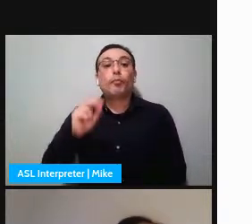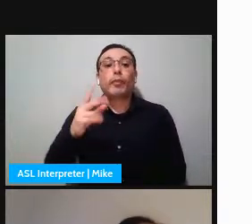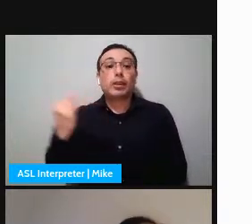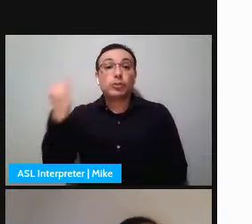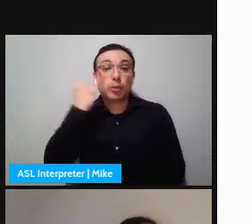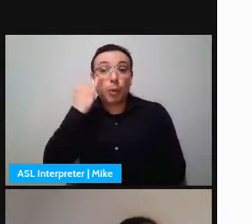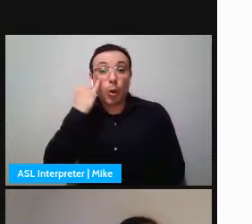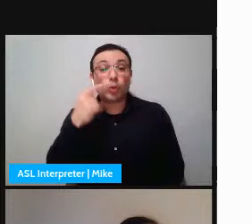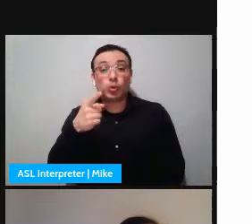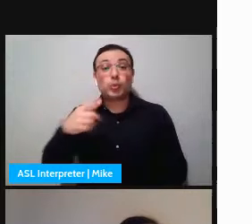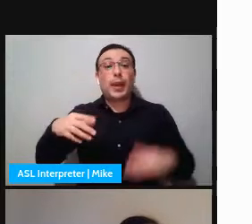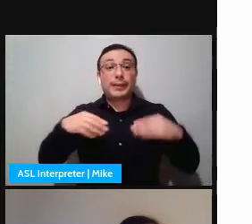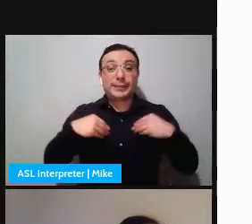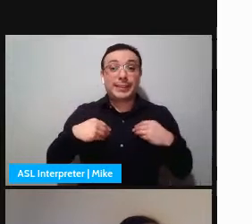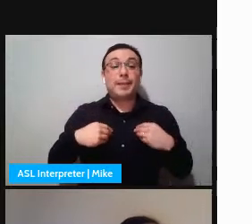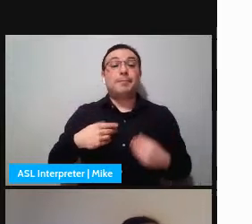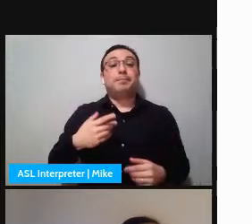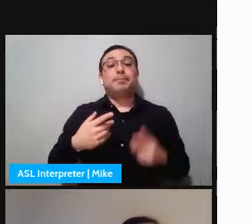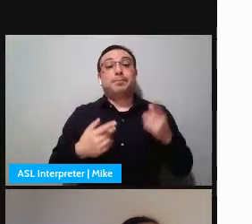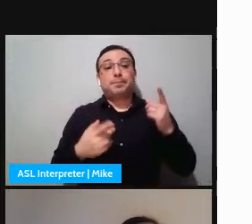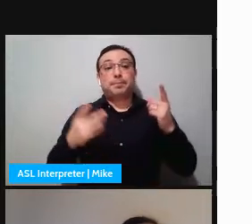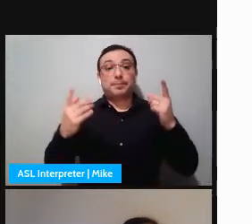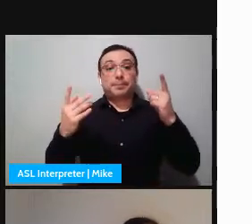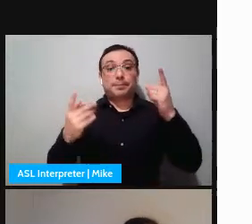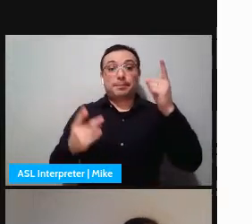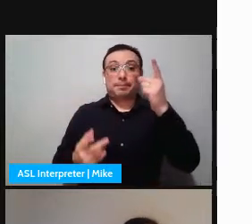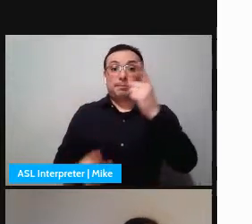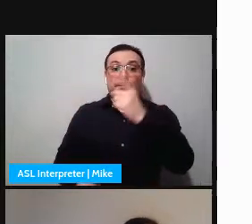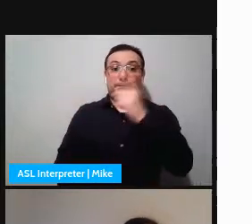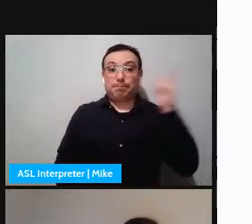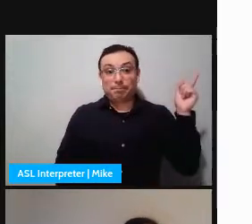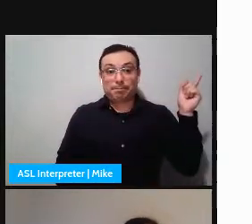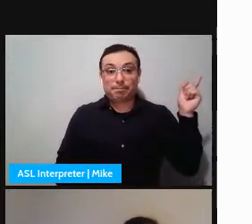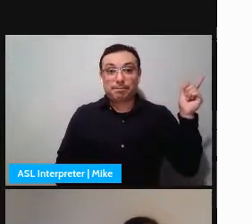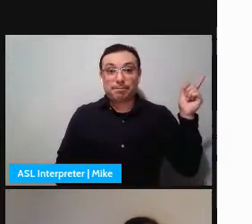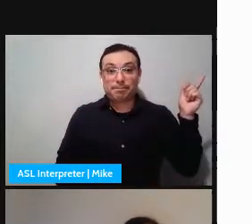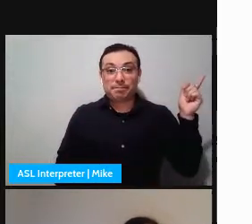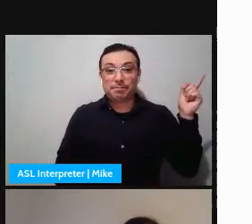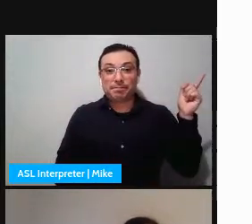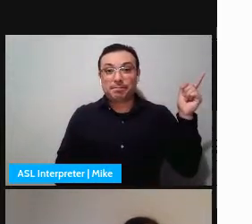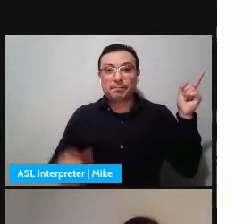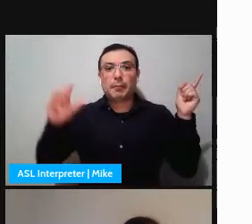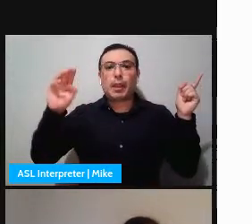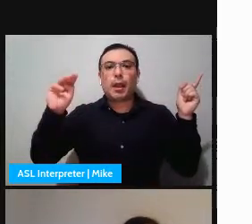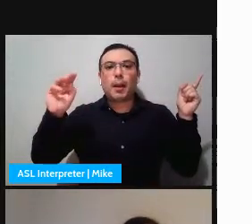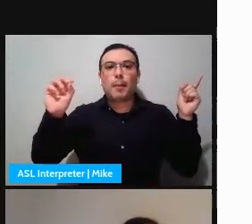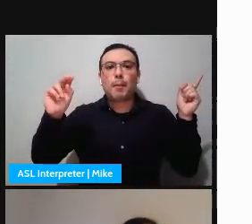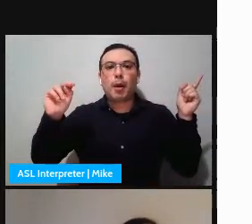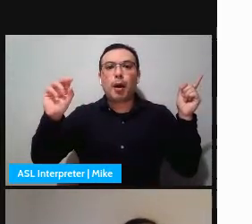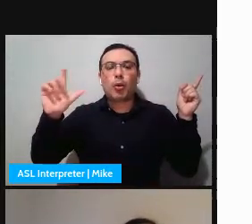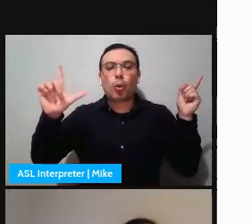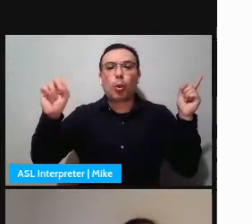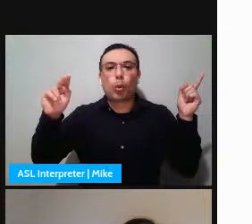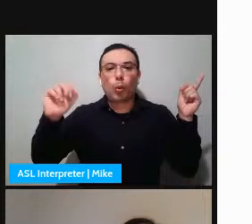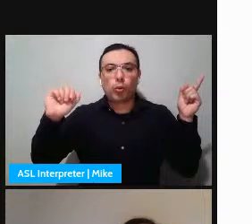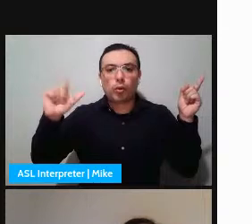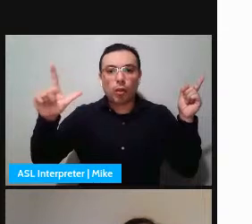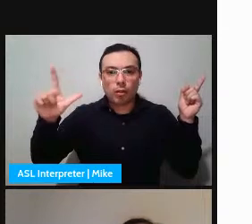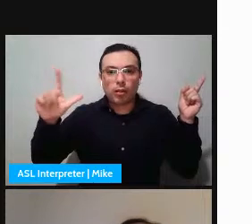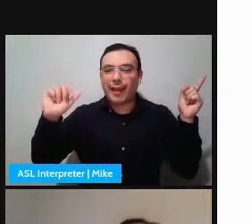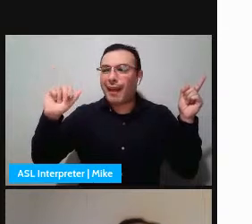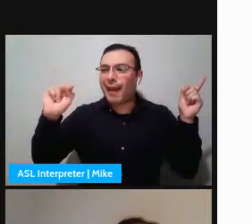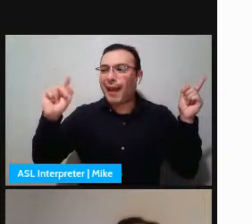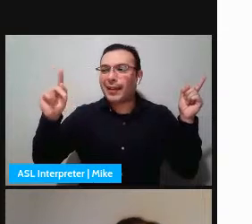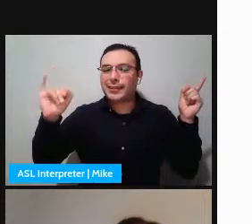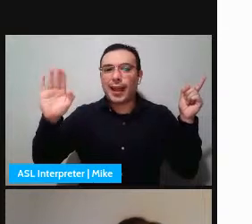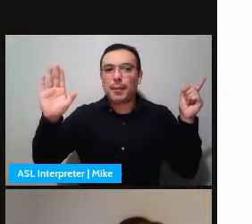monoclonal antibodies or convalescent plasma, you should wait 90 days after you receive it to get vaccinated so it doesn't interfere